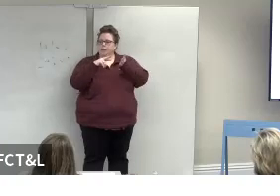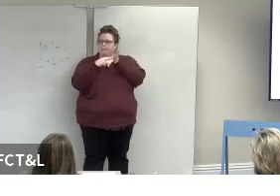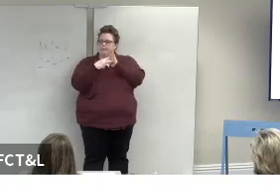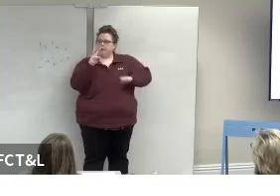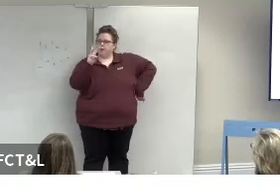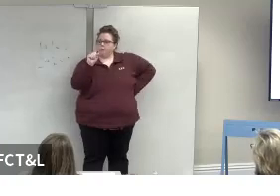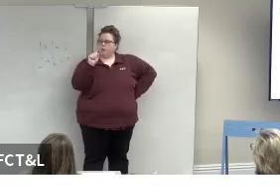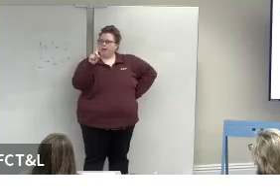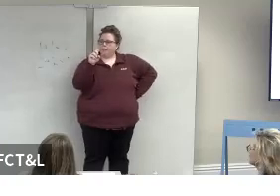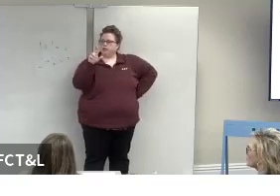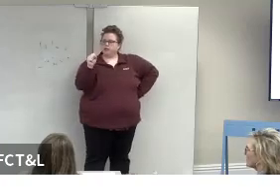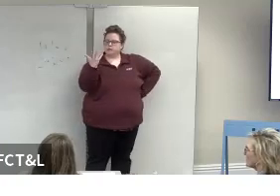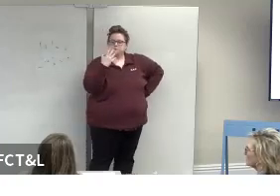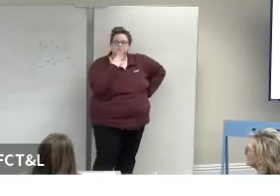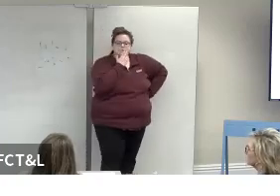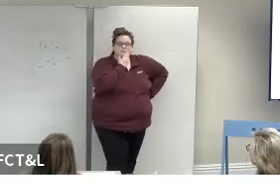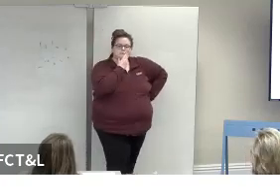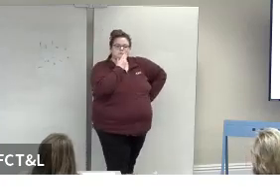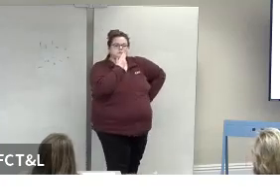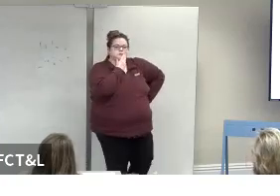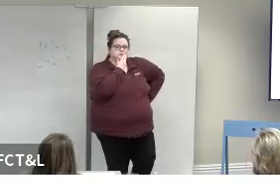W-A-D-E-R-S. So what does that mean? What's a waiter?